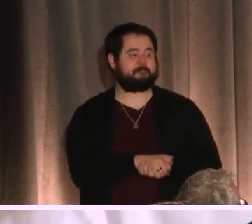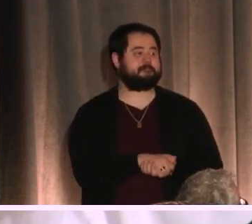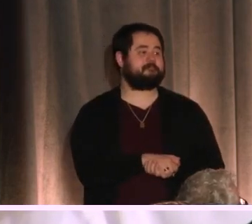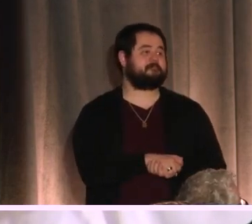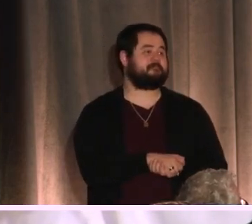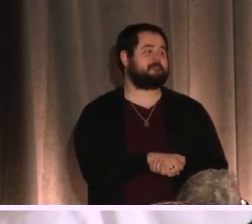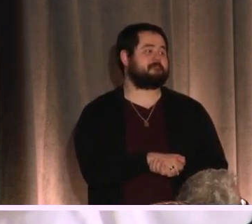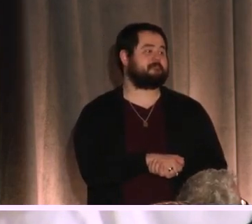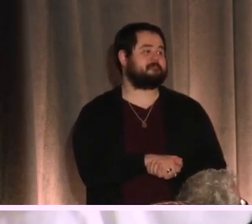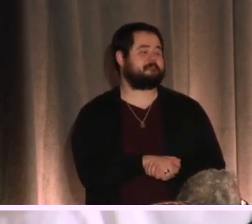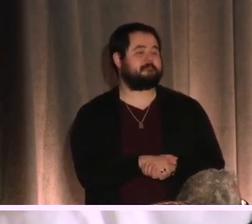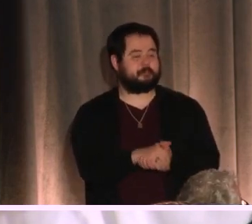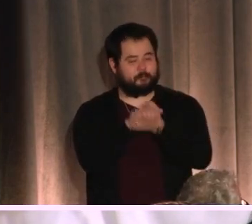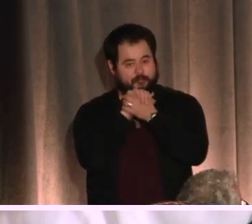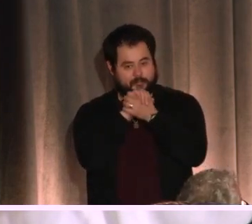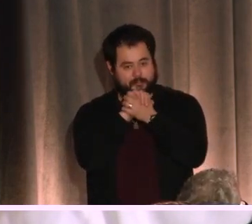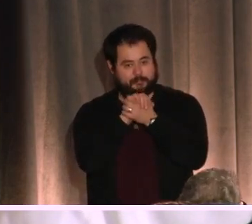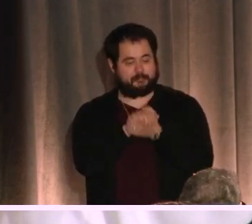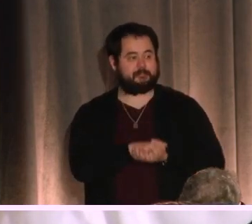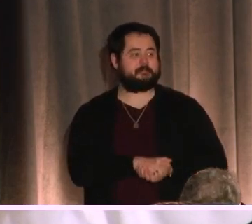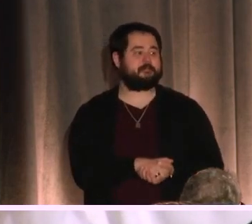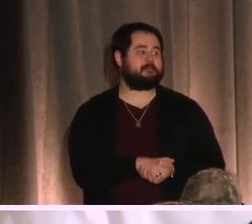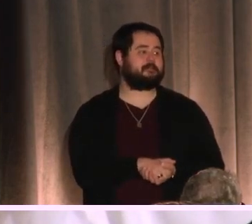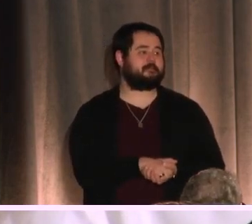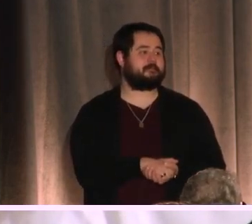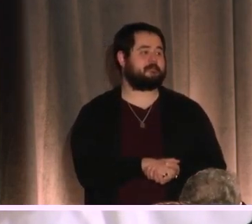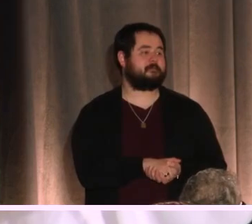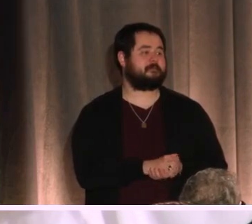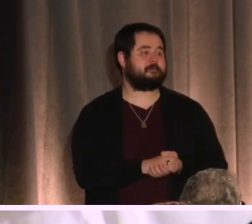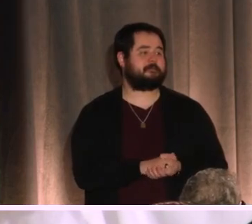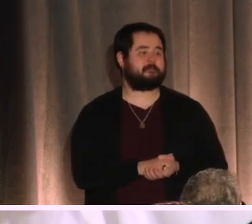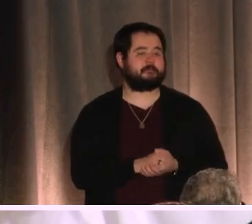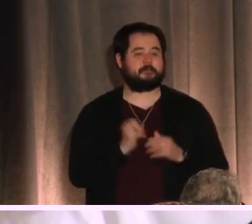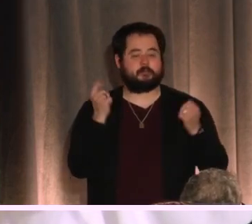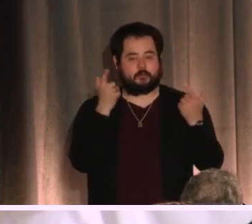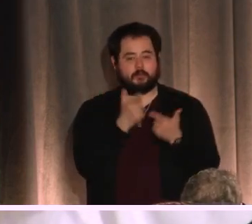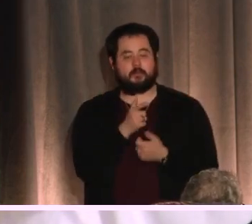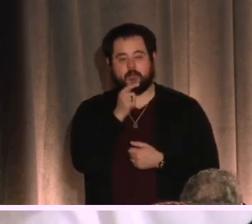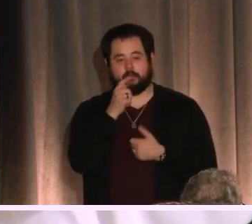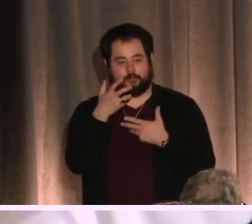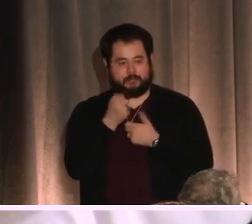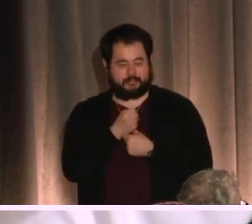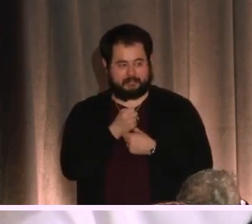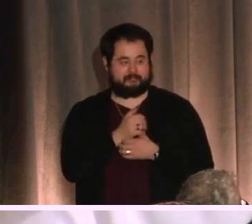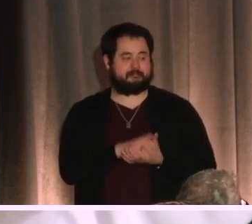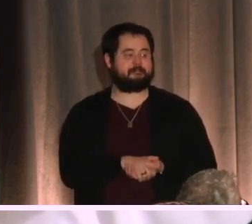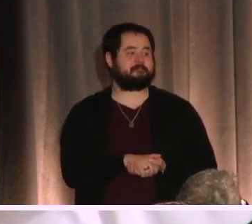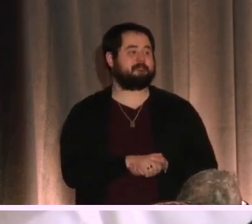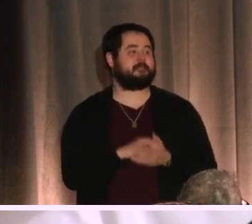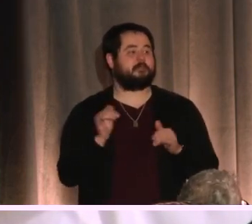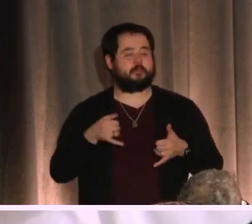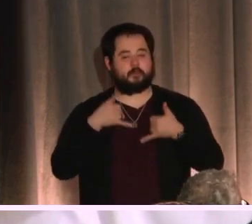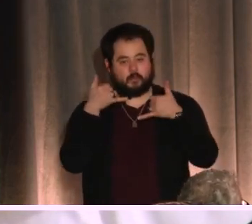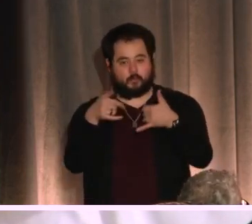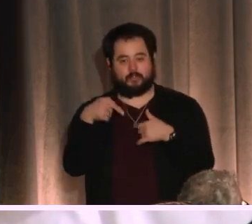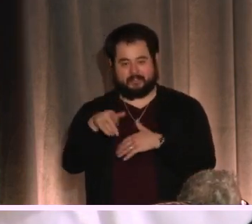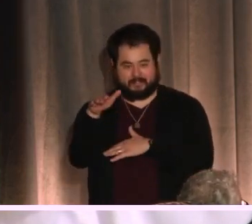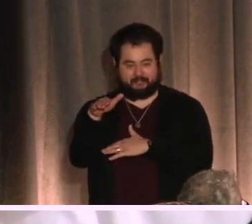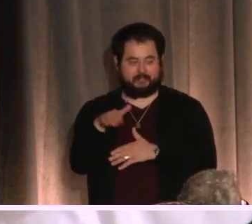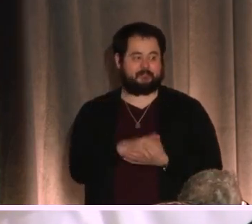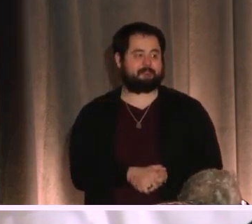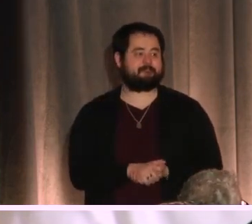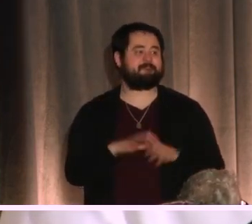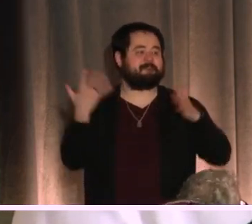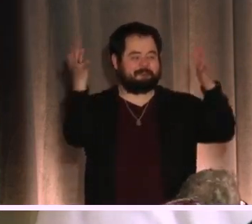and congratulations Congratulations to all who to all received to receive awards this evening. awards this